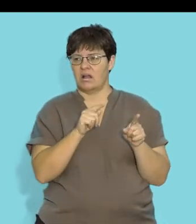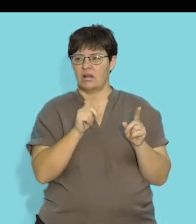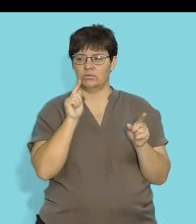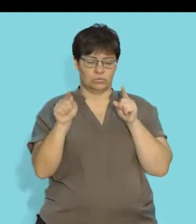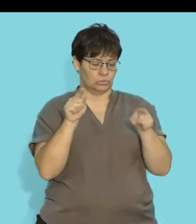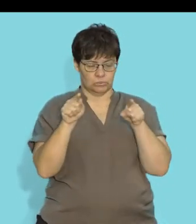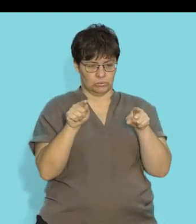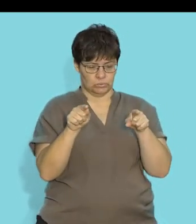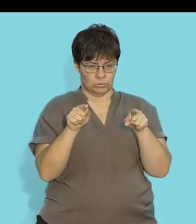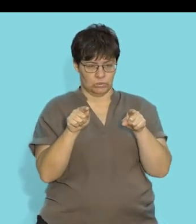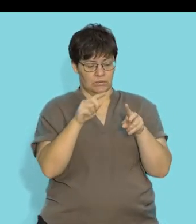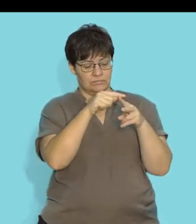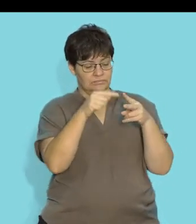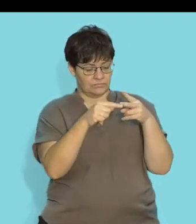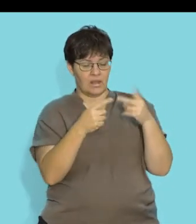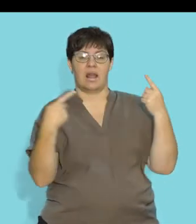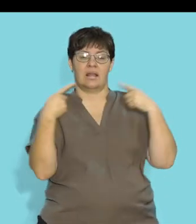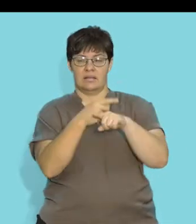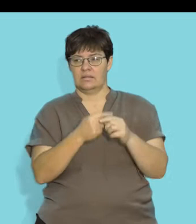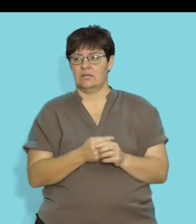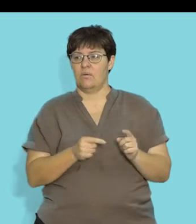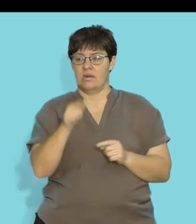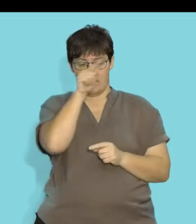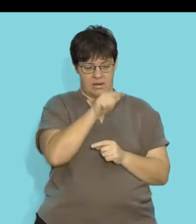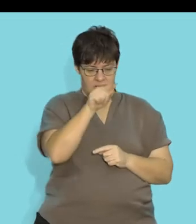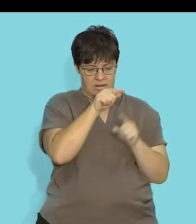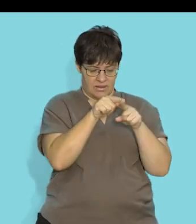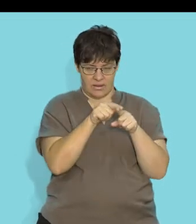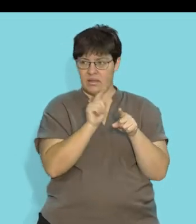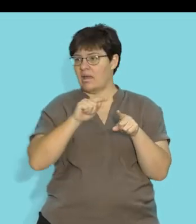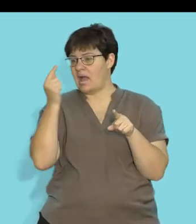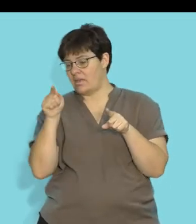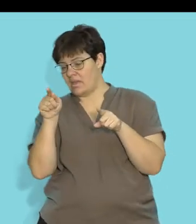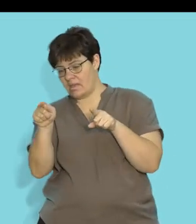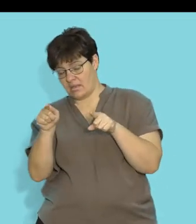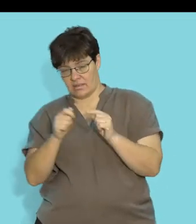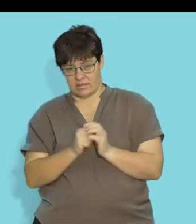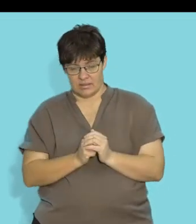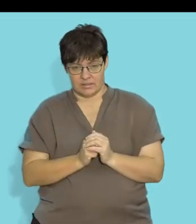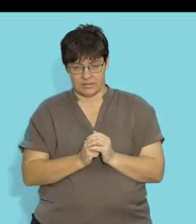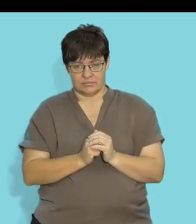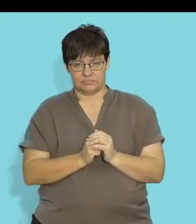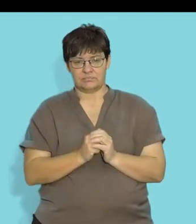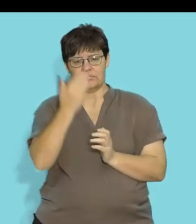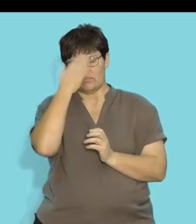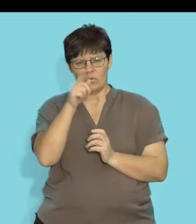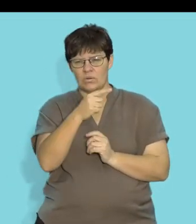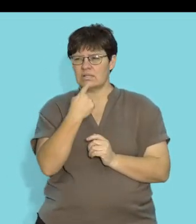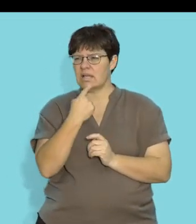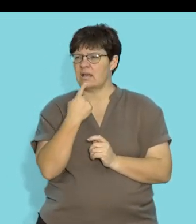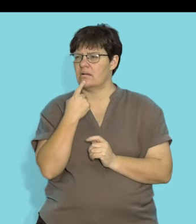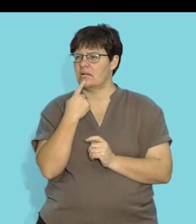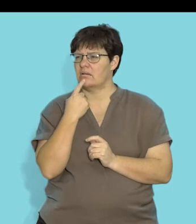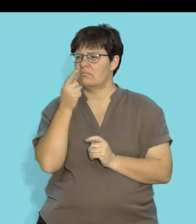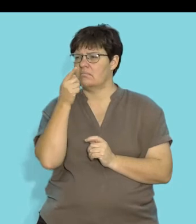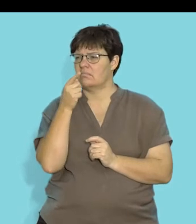and progesterone, there are 2 points where these lines intersect. The one point is here, and the other point is here. I know that many of you